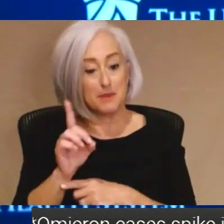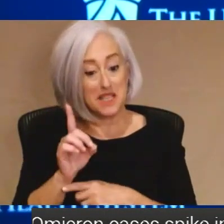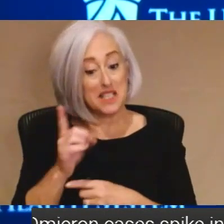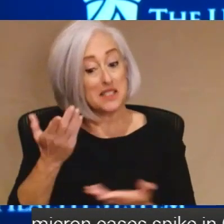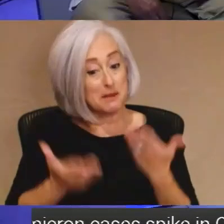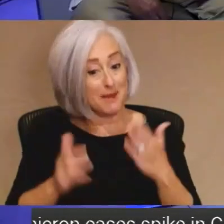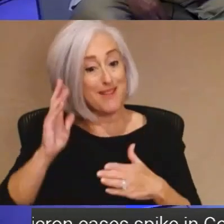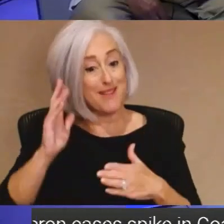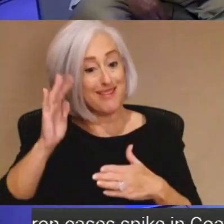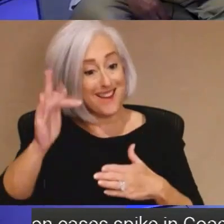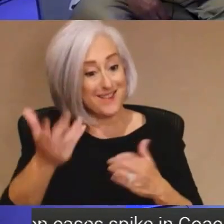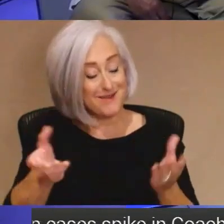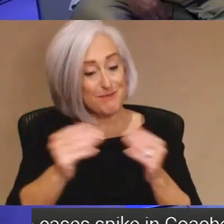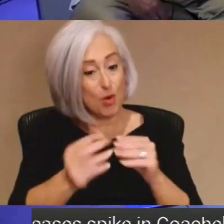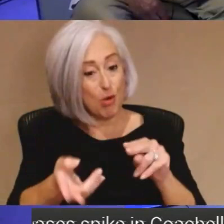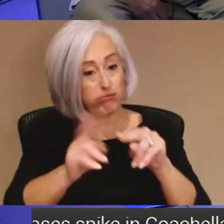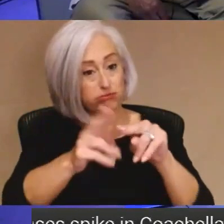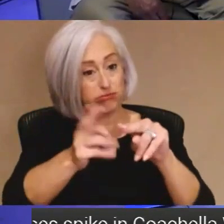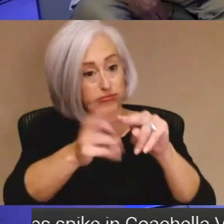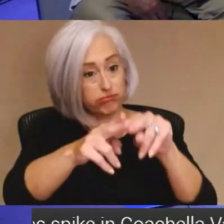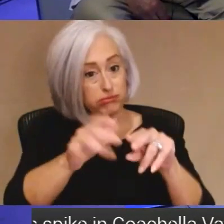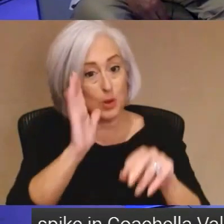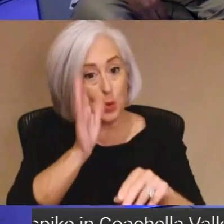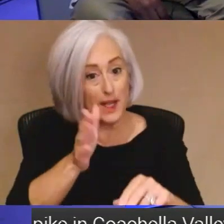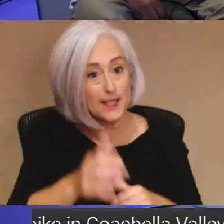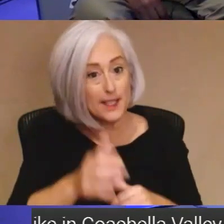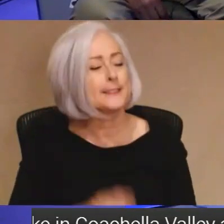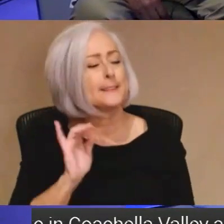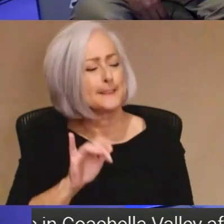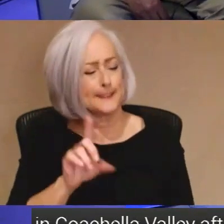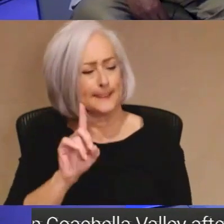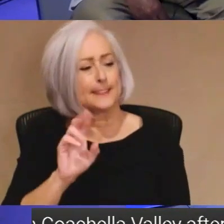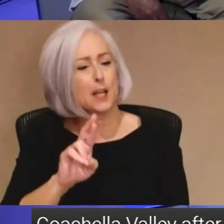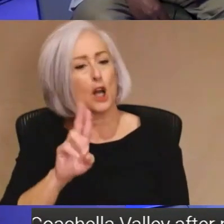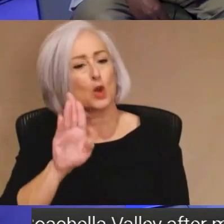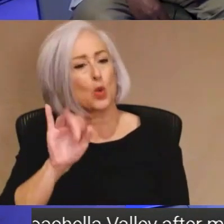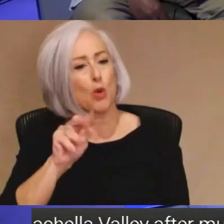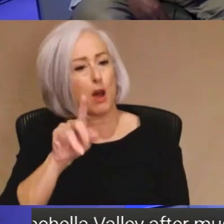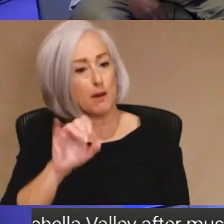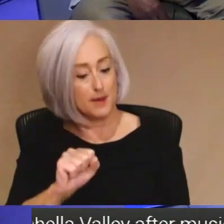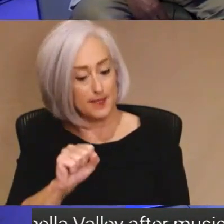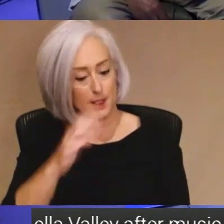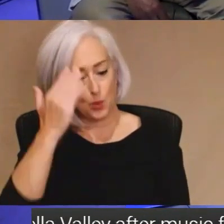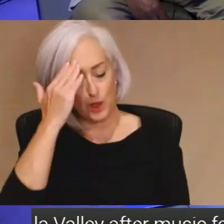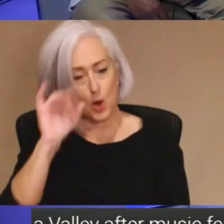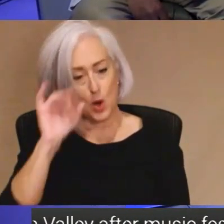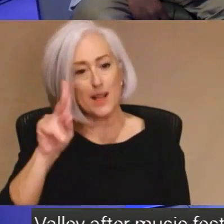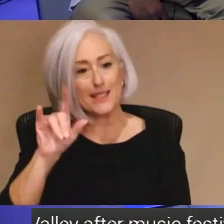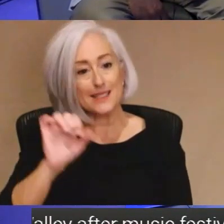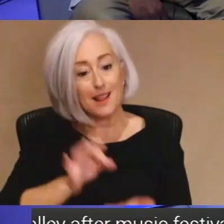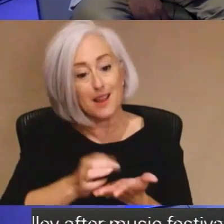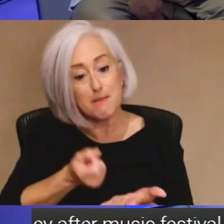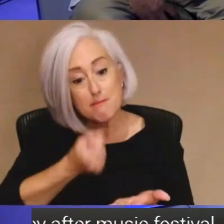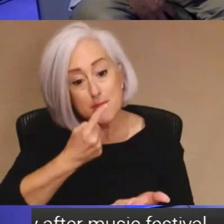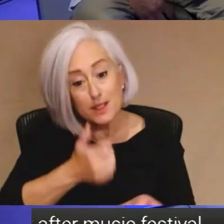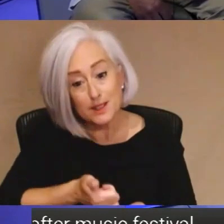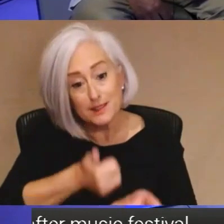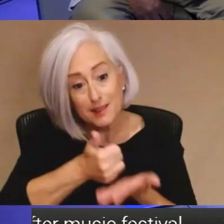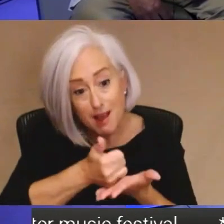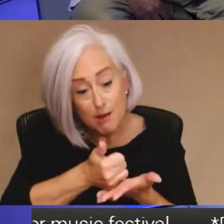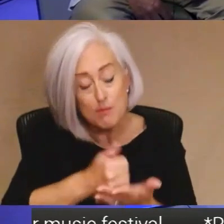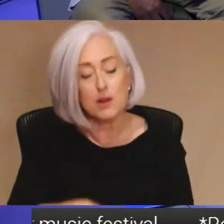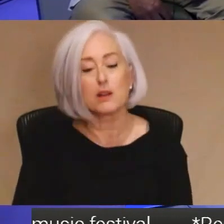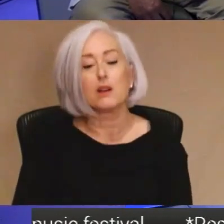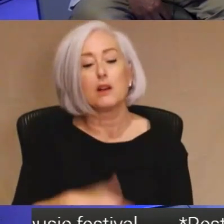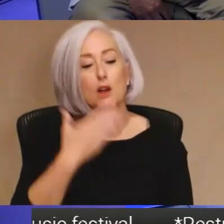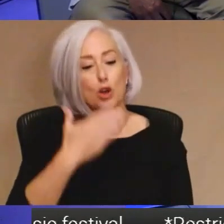Just compiled onto the problem. Yep. So, Dr. Robbins, we know that insulin pills help, but so does a good diet. A recent article published in the